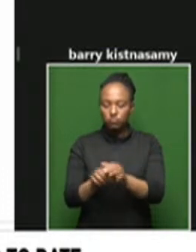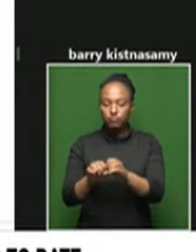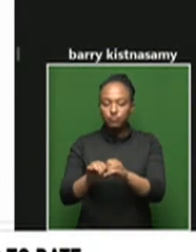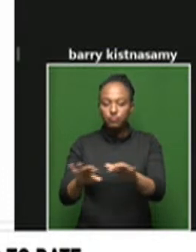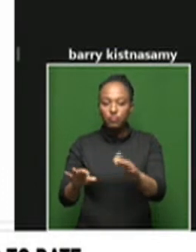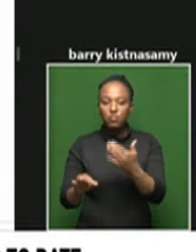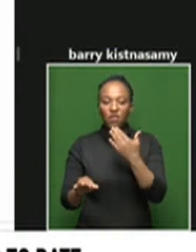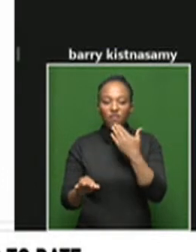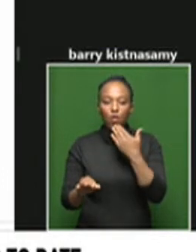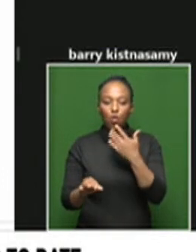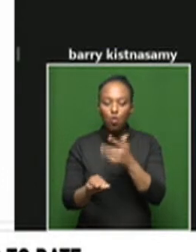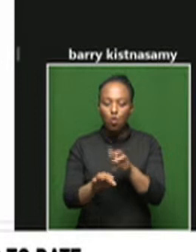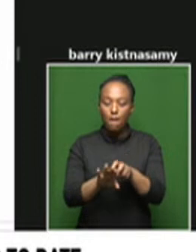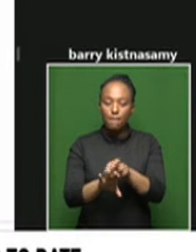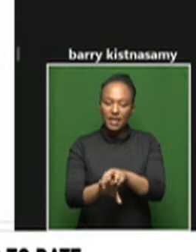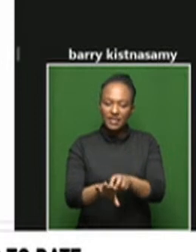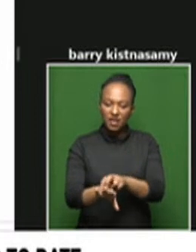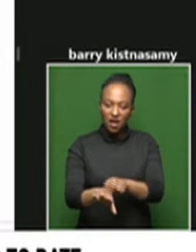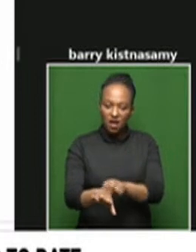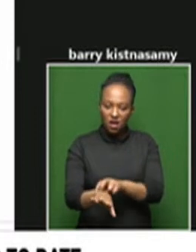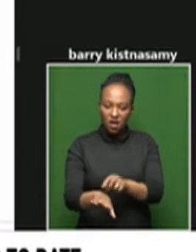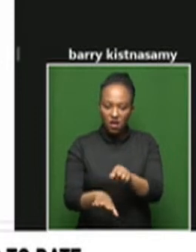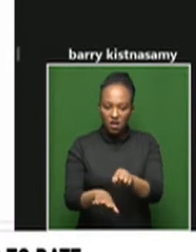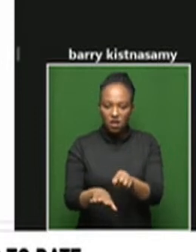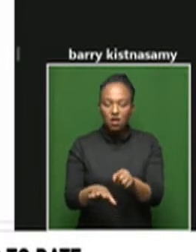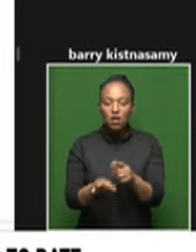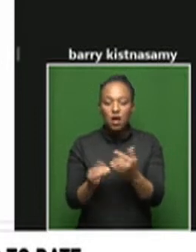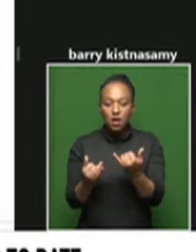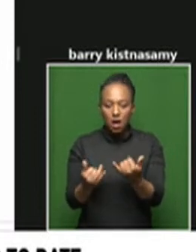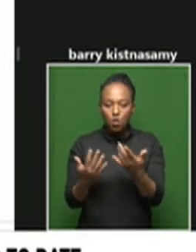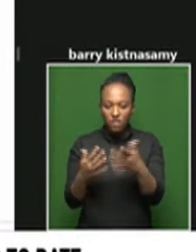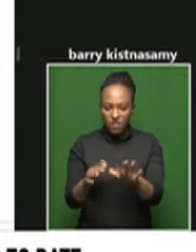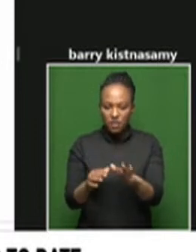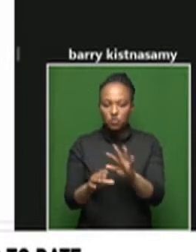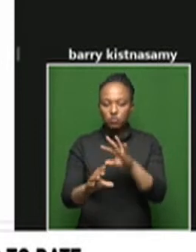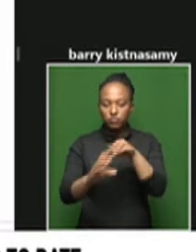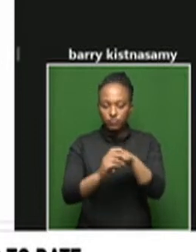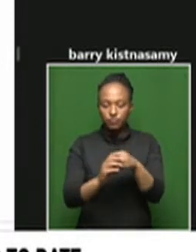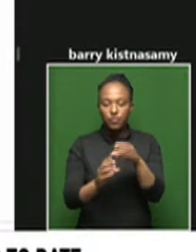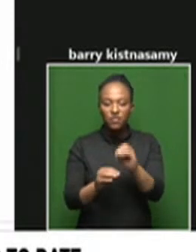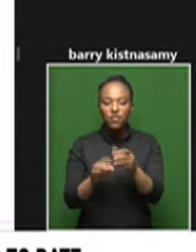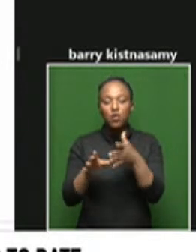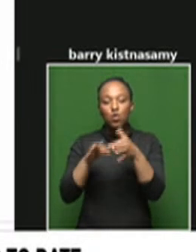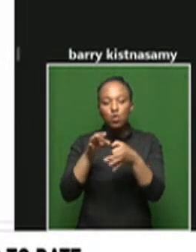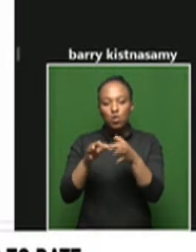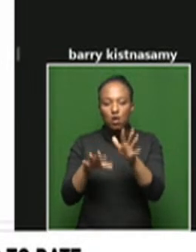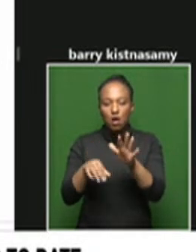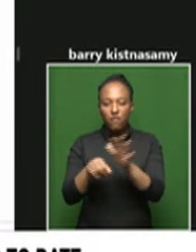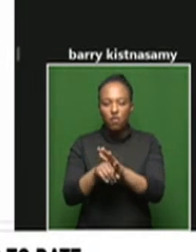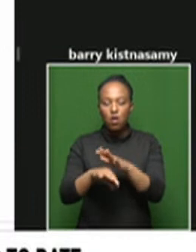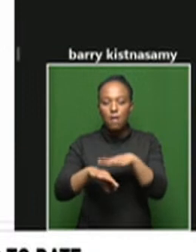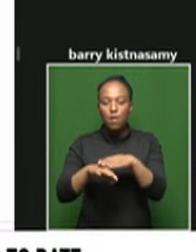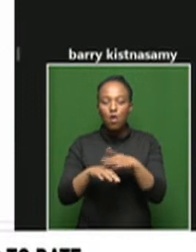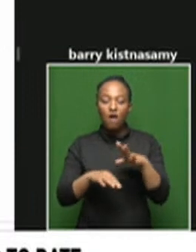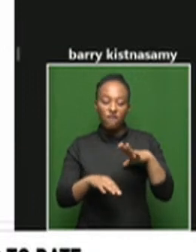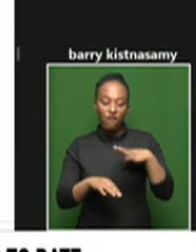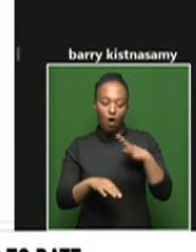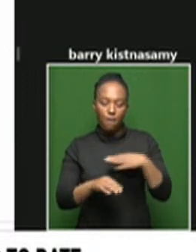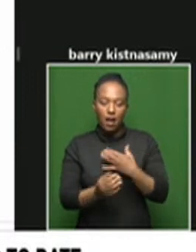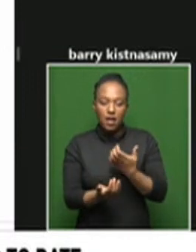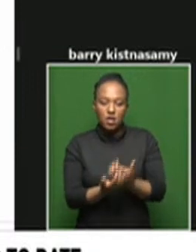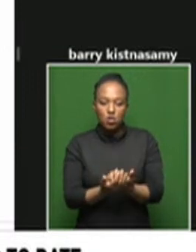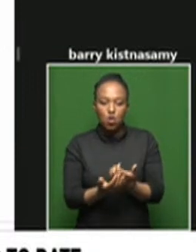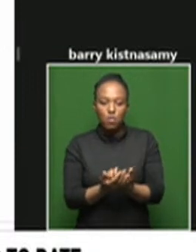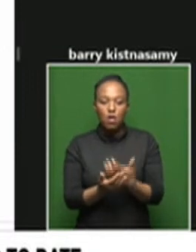the commuters that go in the taxis. So that's the only grouping we've carved out, but I'll talk a bit more on the formal economy, which we split into the